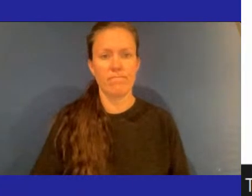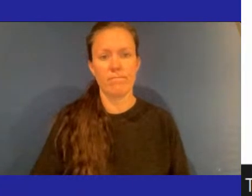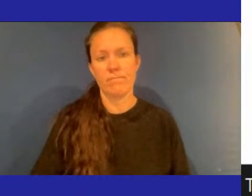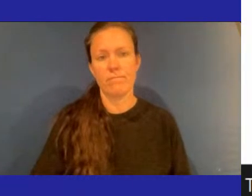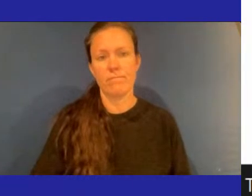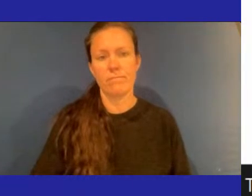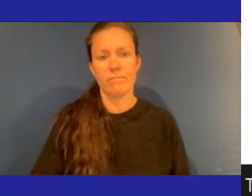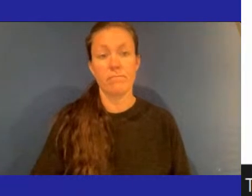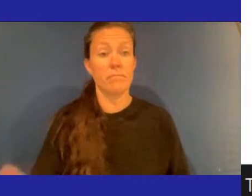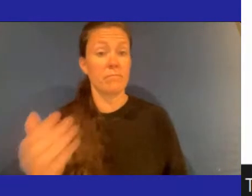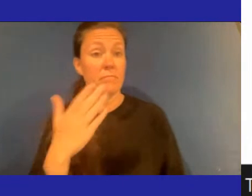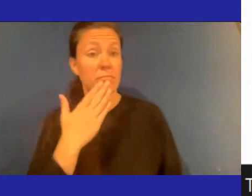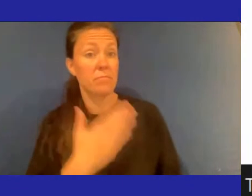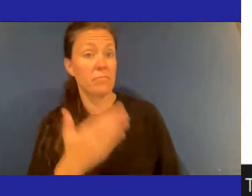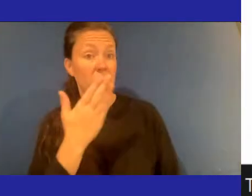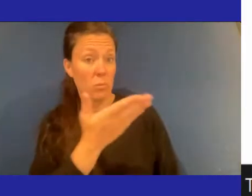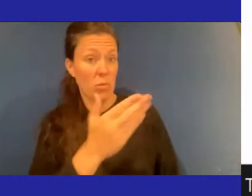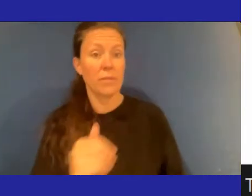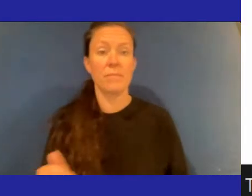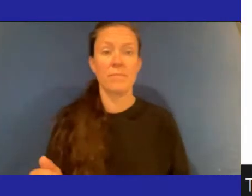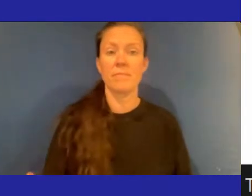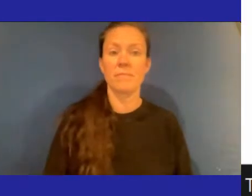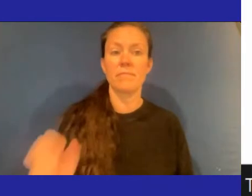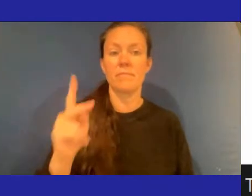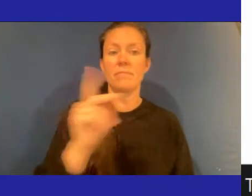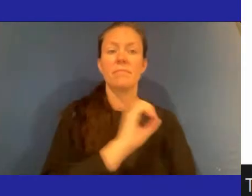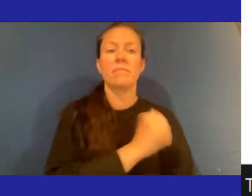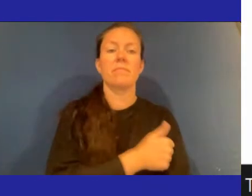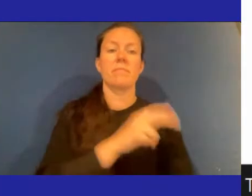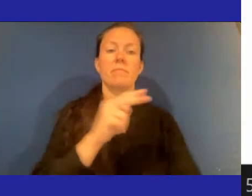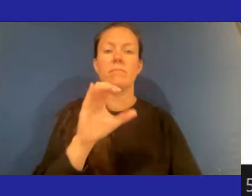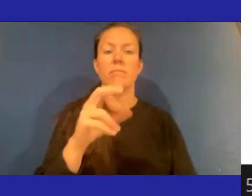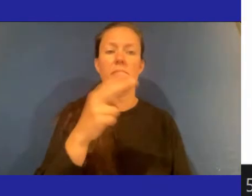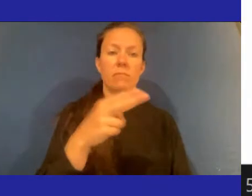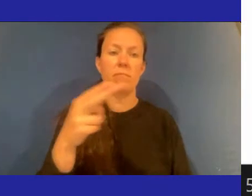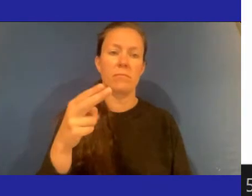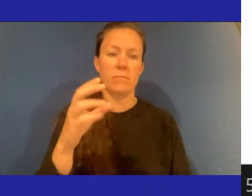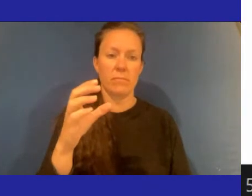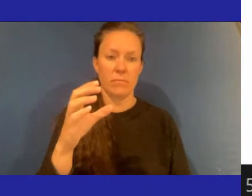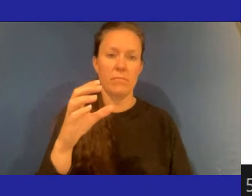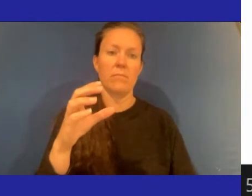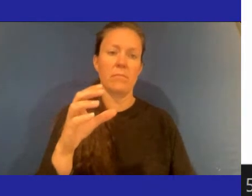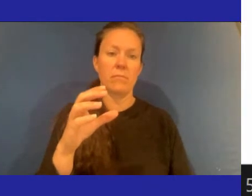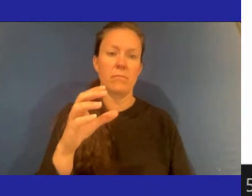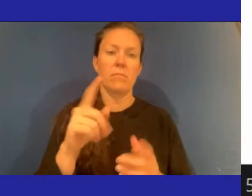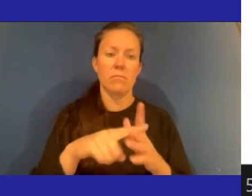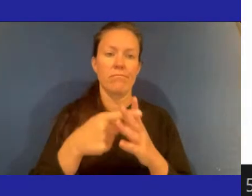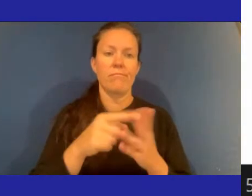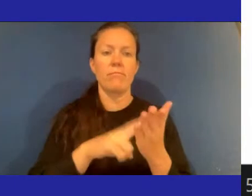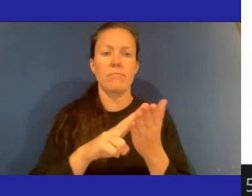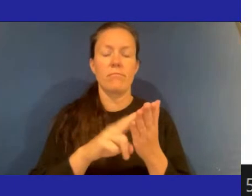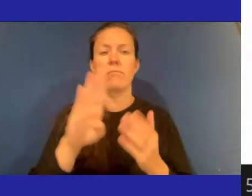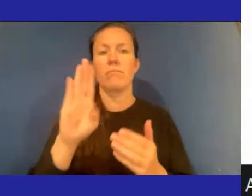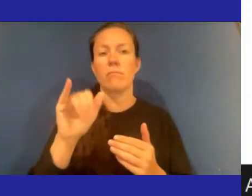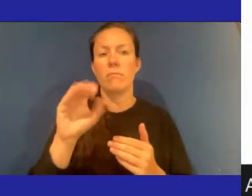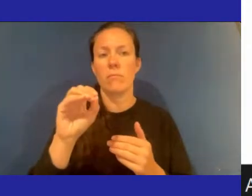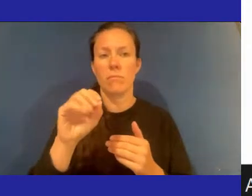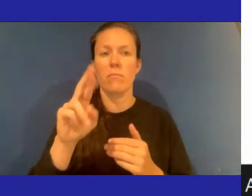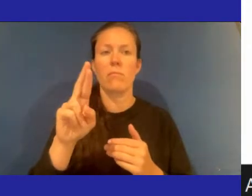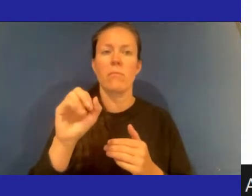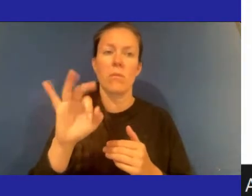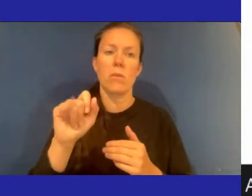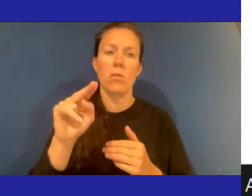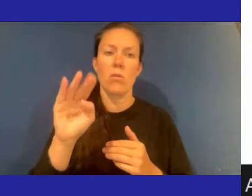you would read it into the record? and I then- will. Authorizing New York City Health and Hospitals Corporation to execute contracts with BioReference Health